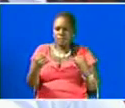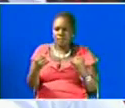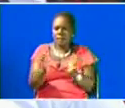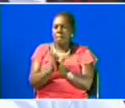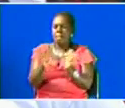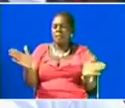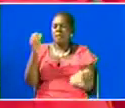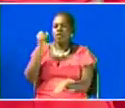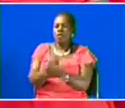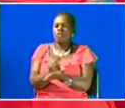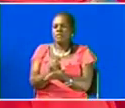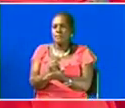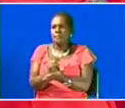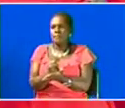public.